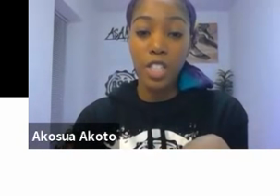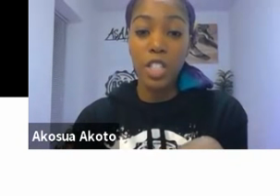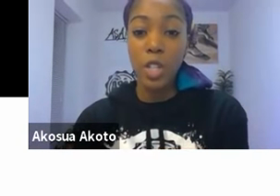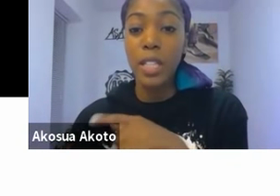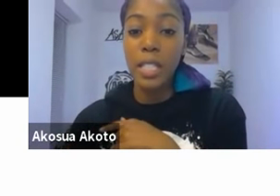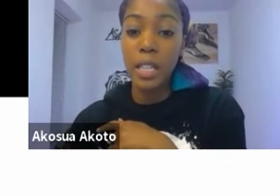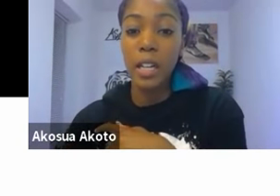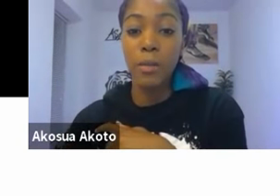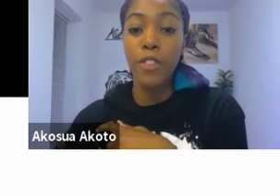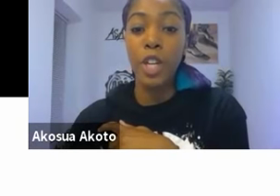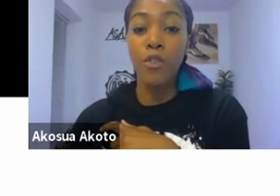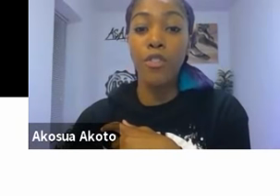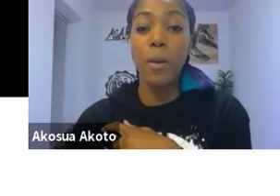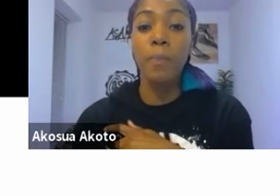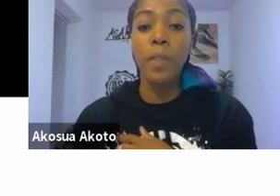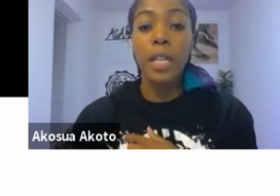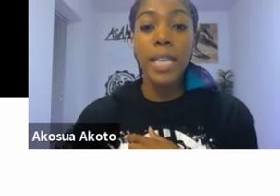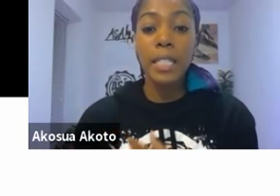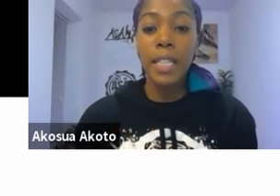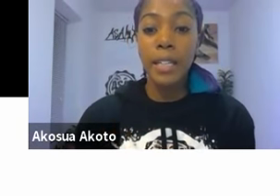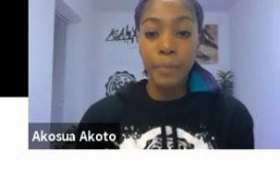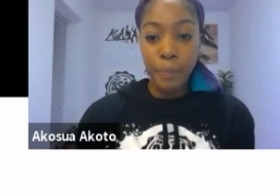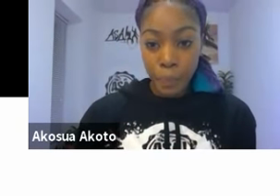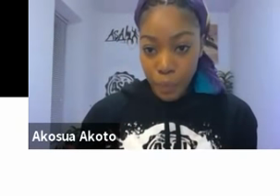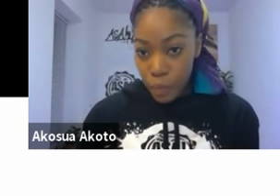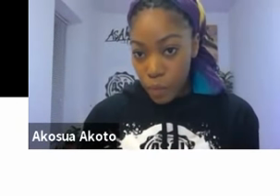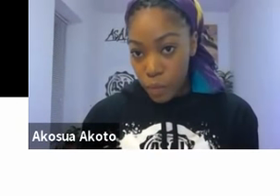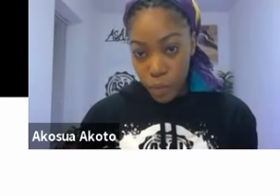in function. So this is a video from Tanzania.